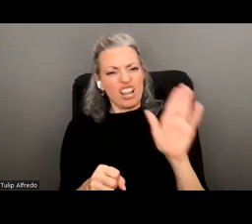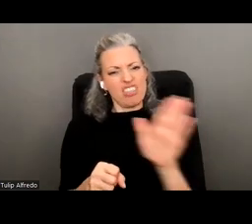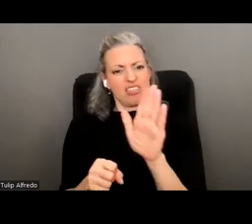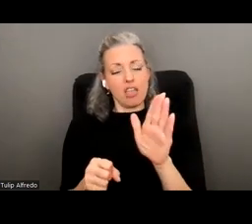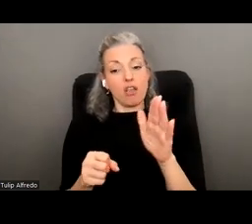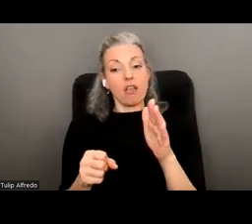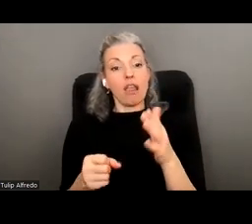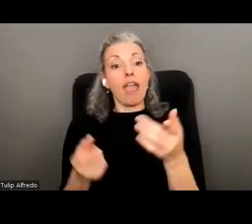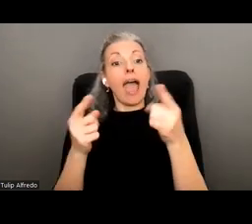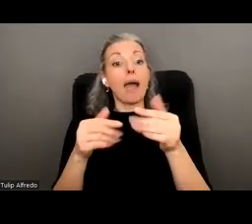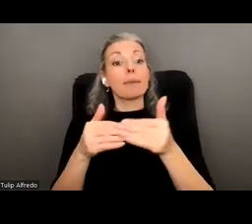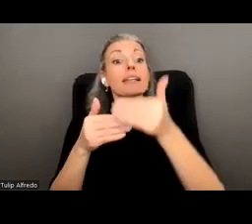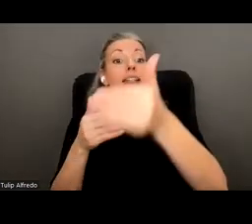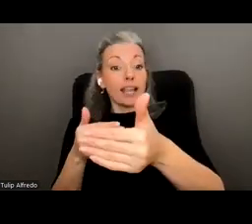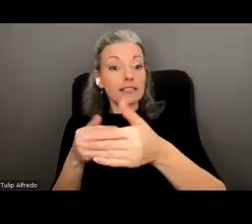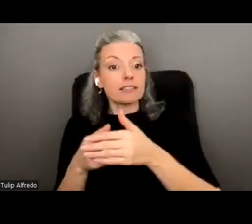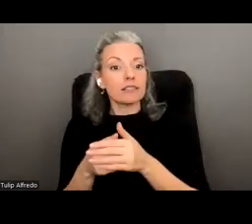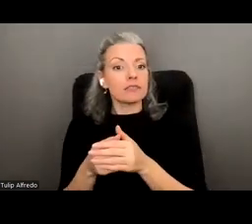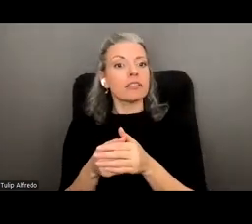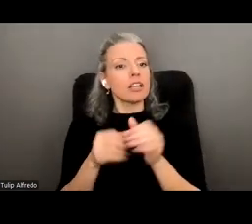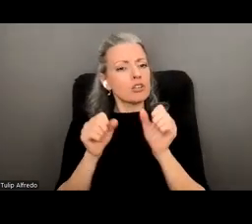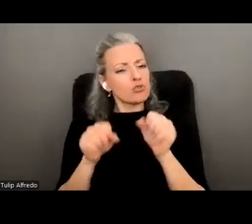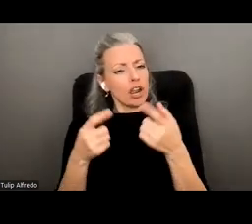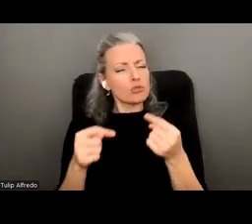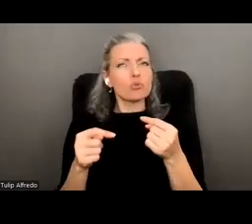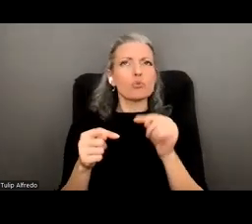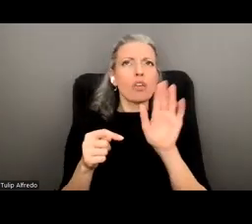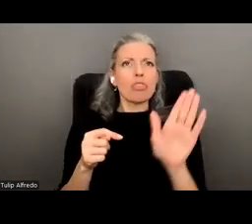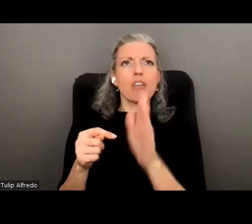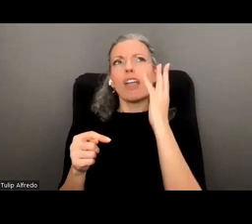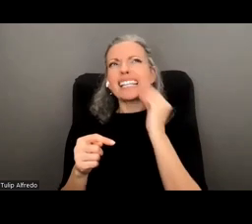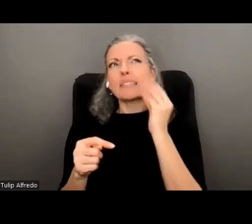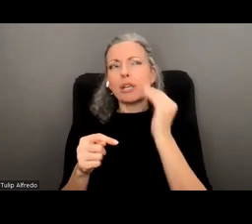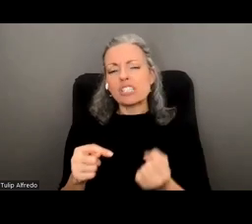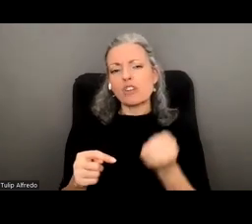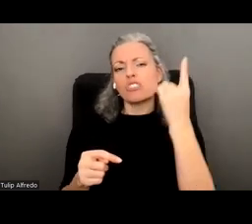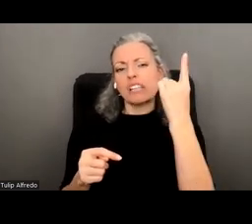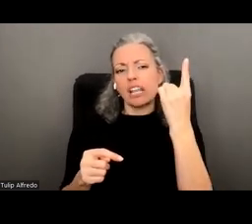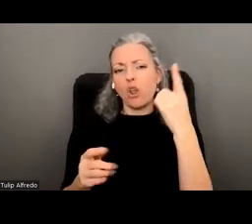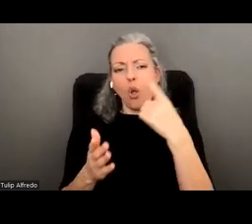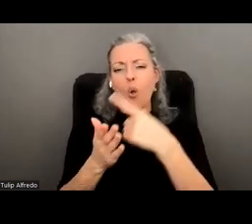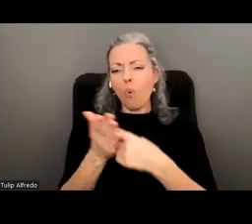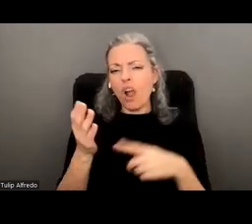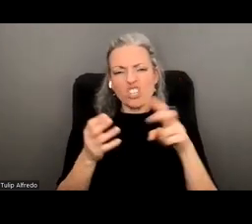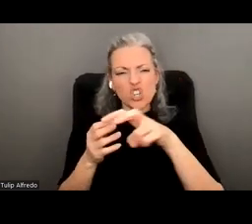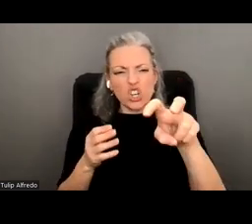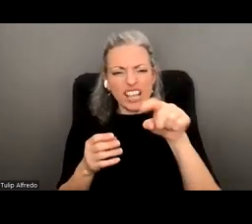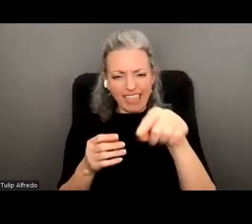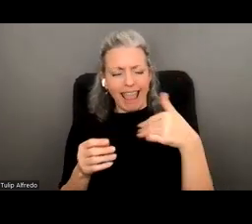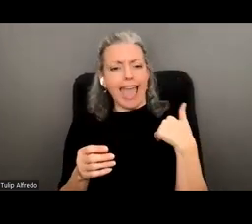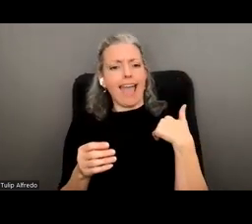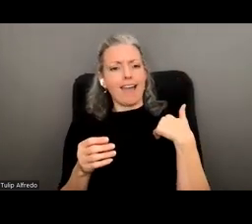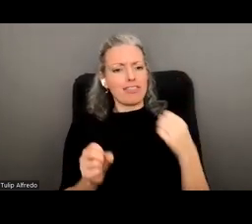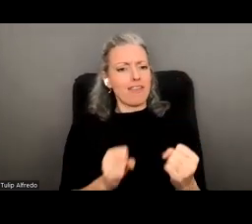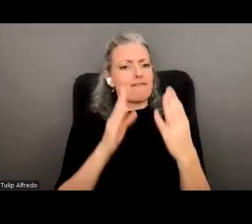outcomes and really kind of walk through their experiences. You know, what are the journeys that a person takes